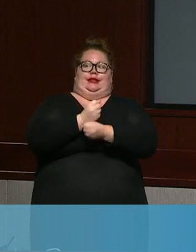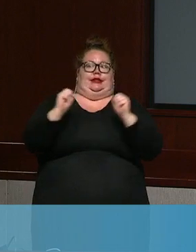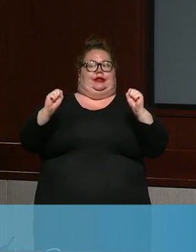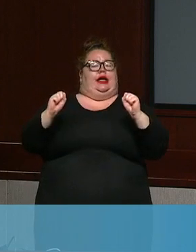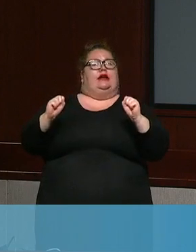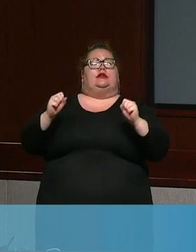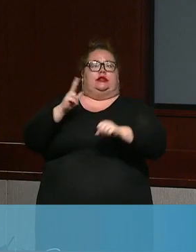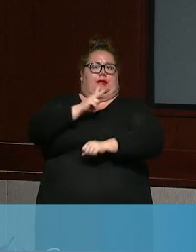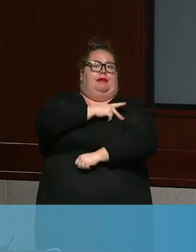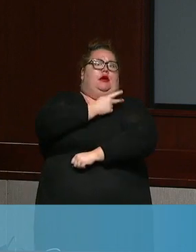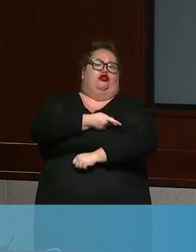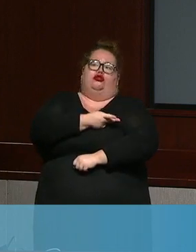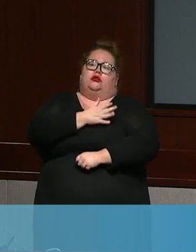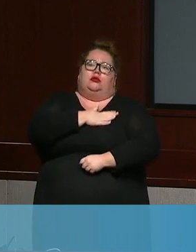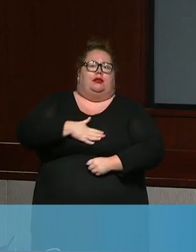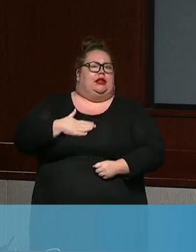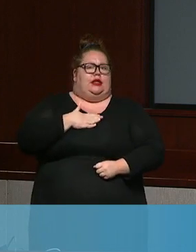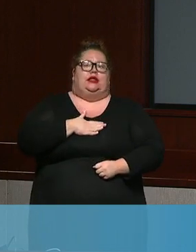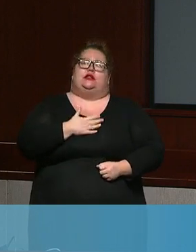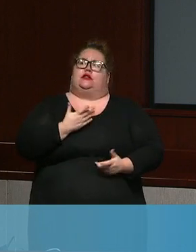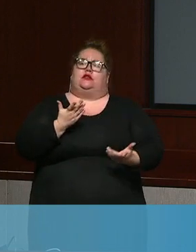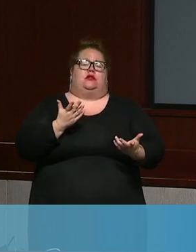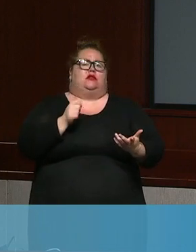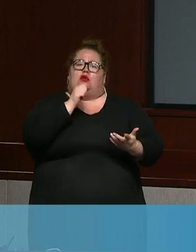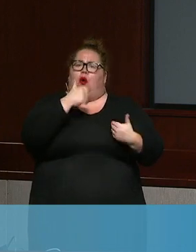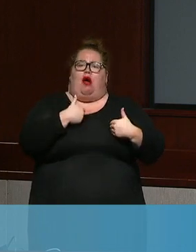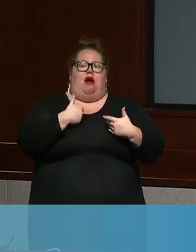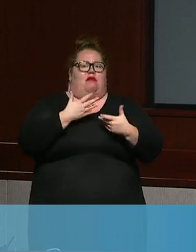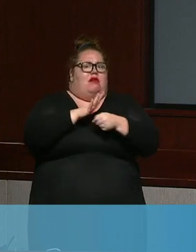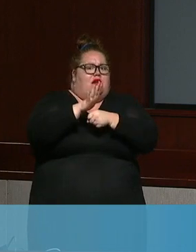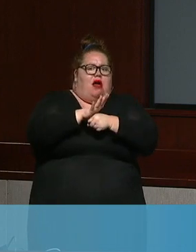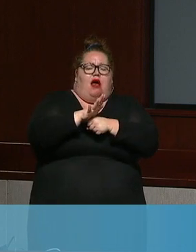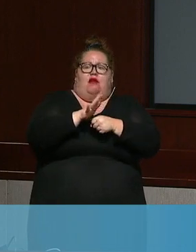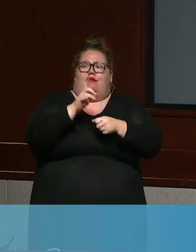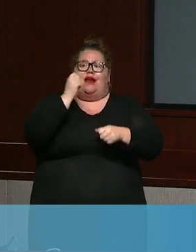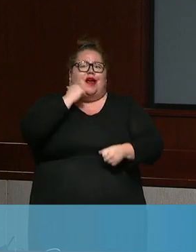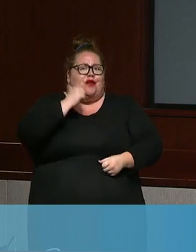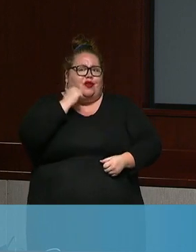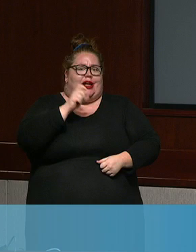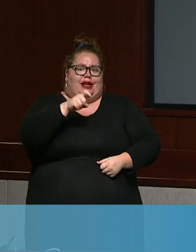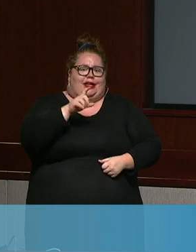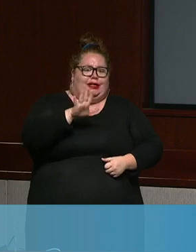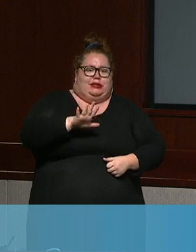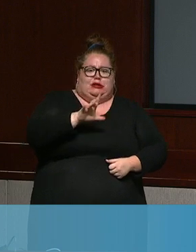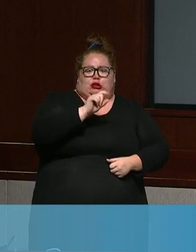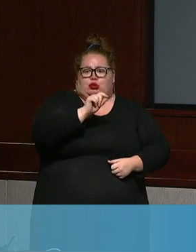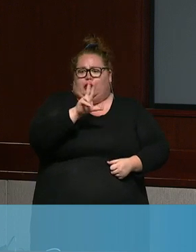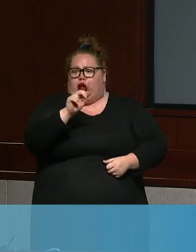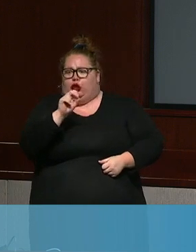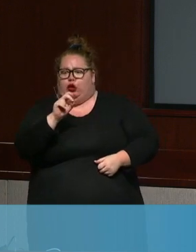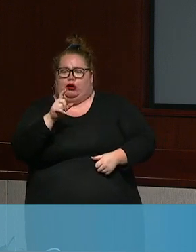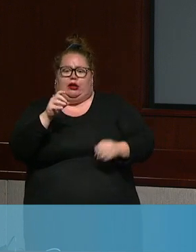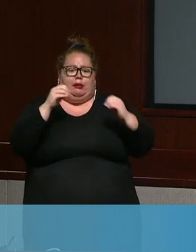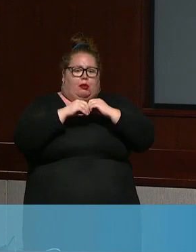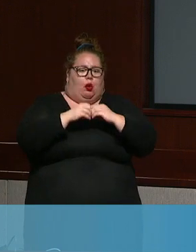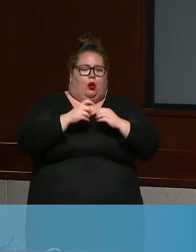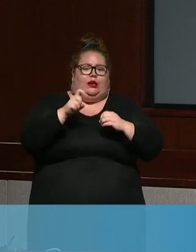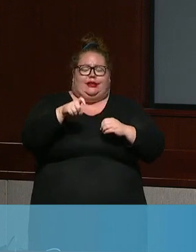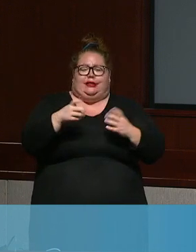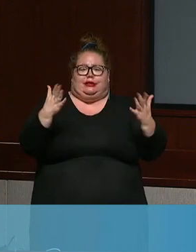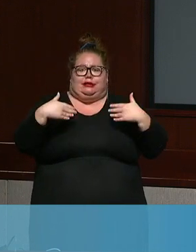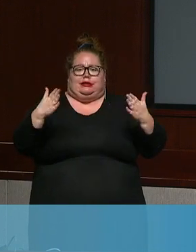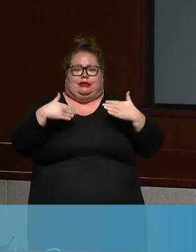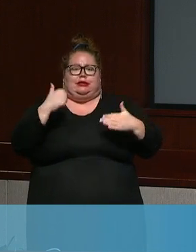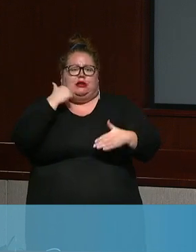enough. Again, every day we need 20 to 30 extra convalescent plasma donations, and we just don't have it.